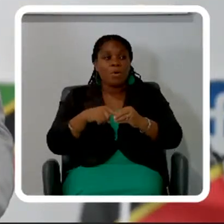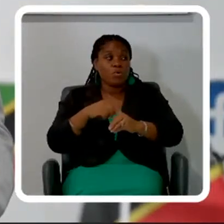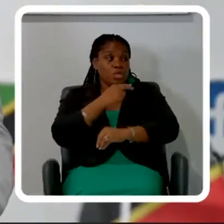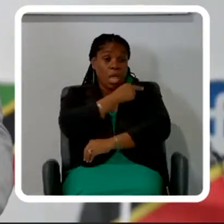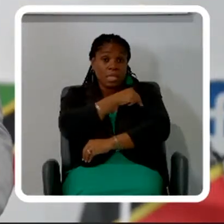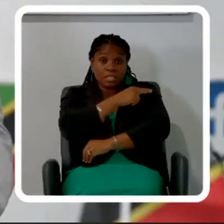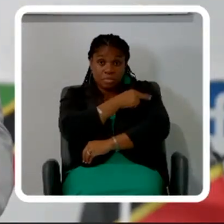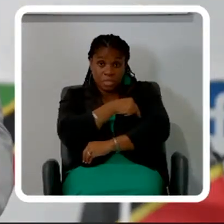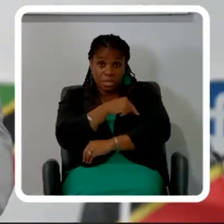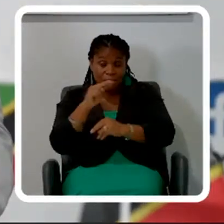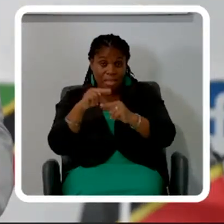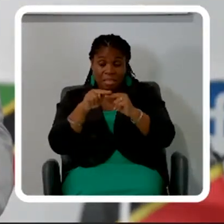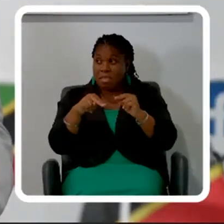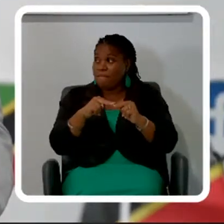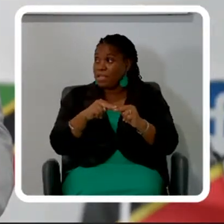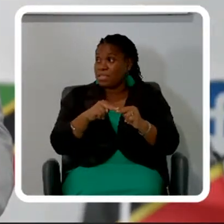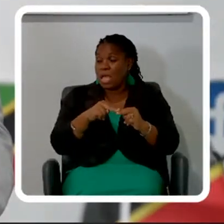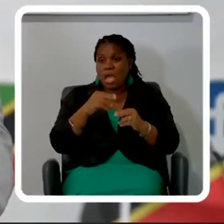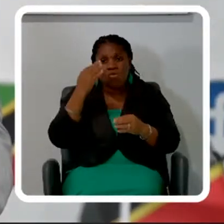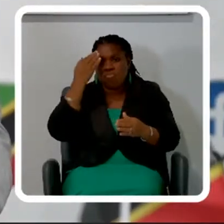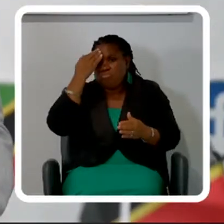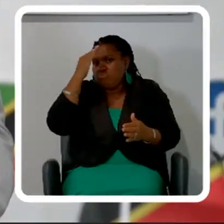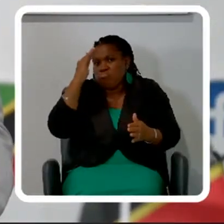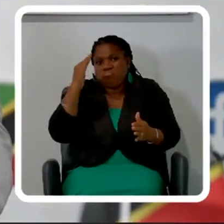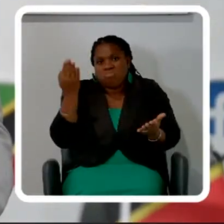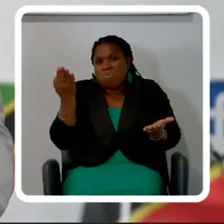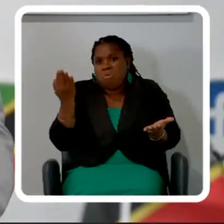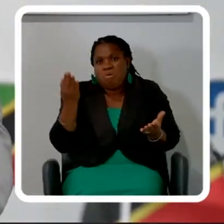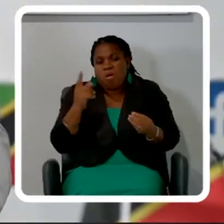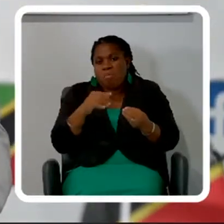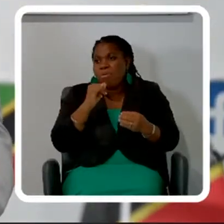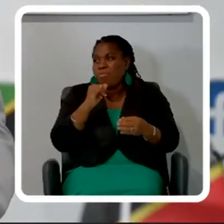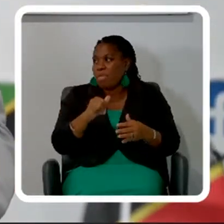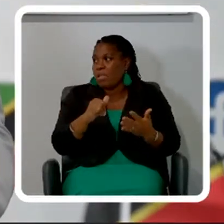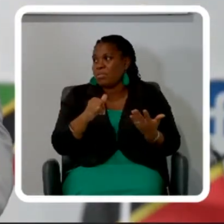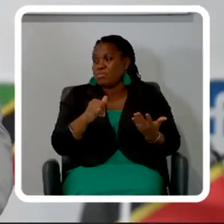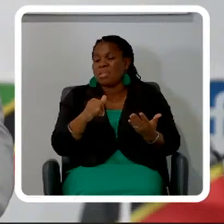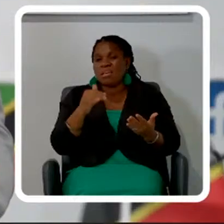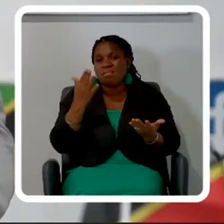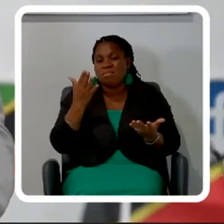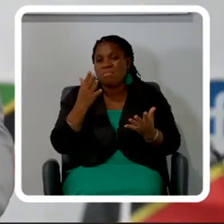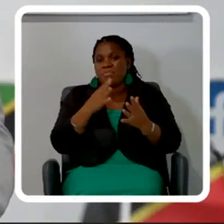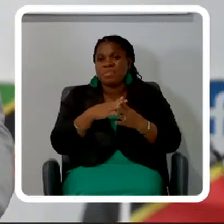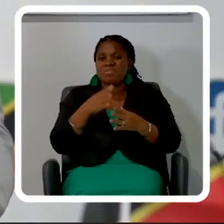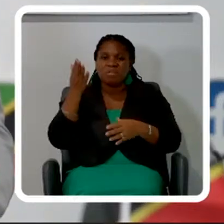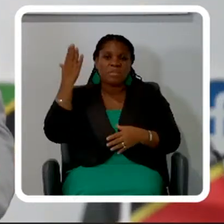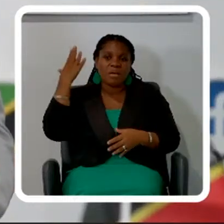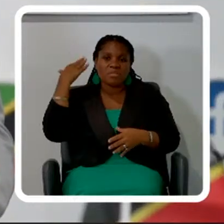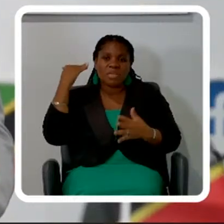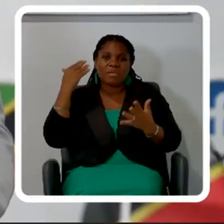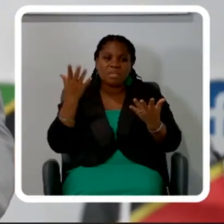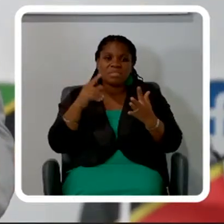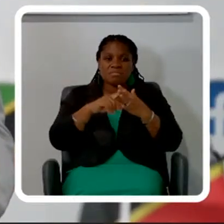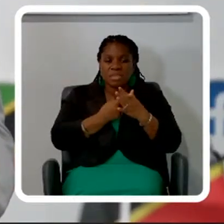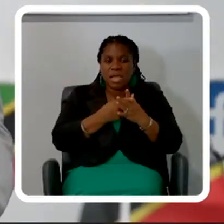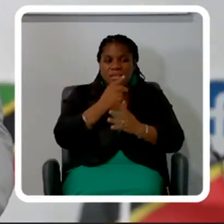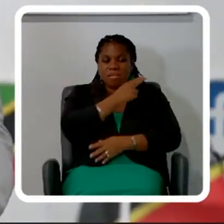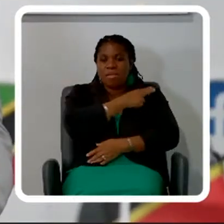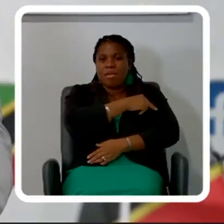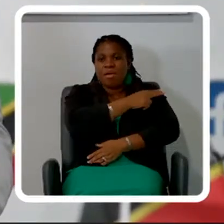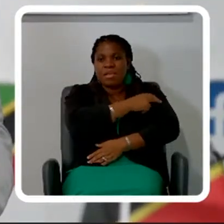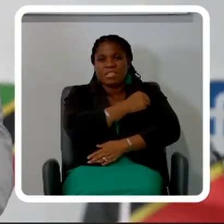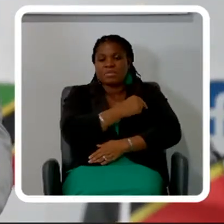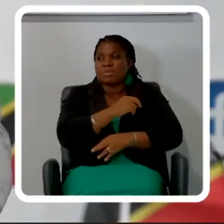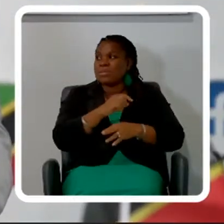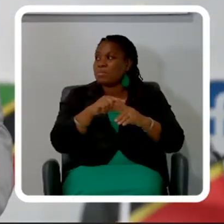it. It is a program that was being administered from the Nevis' end. And so